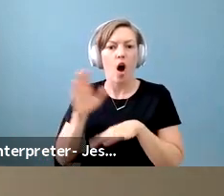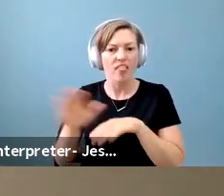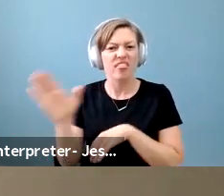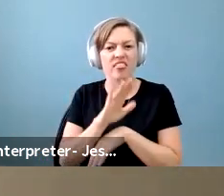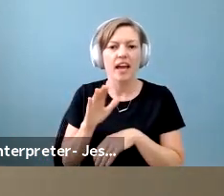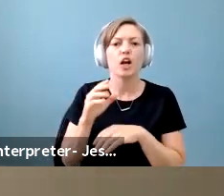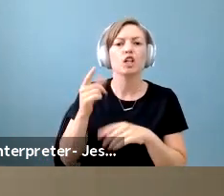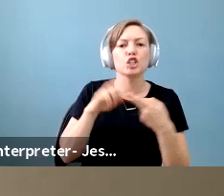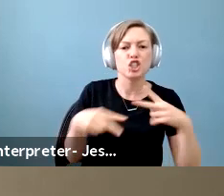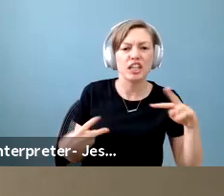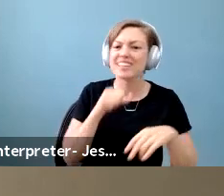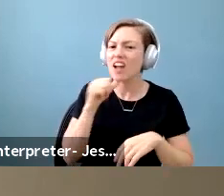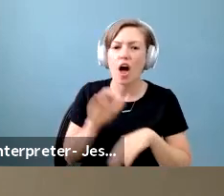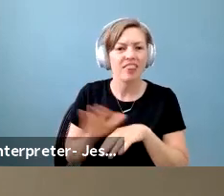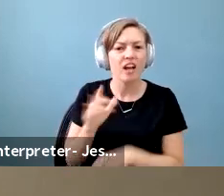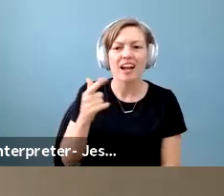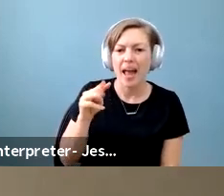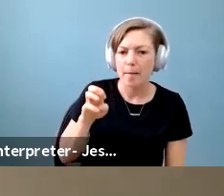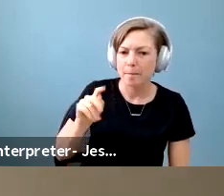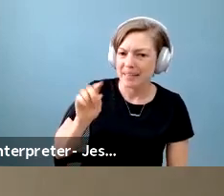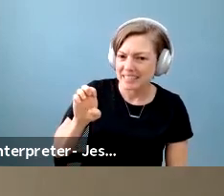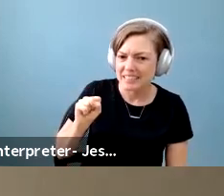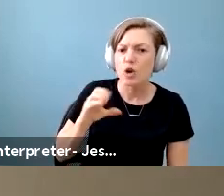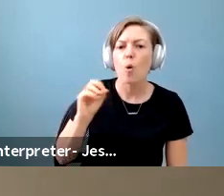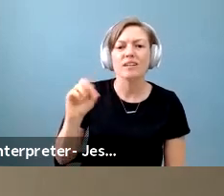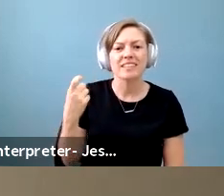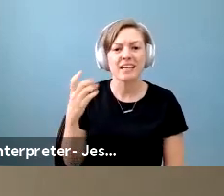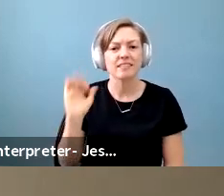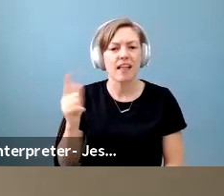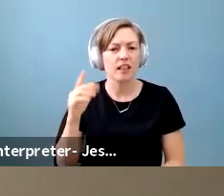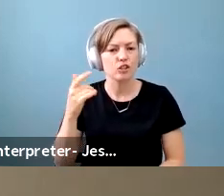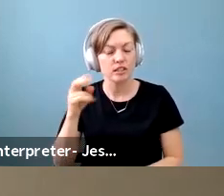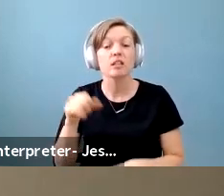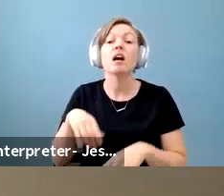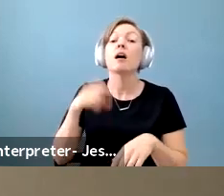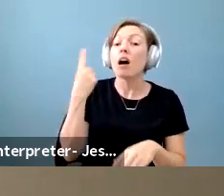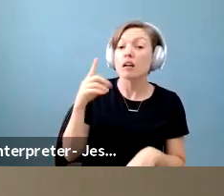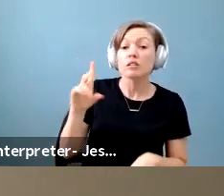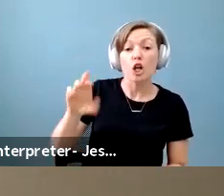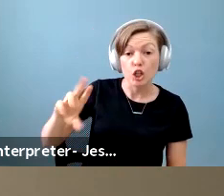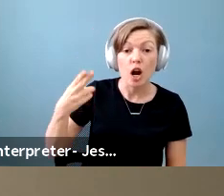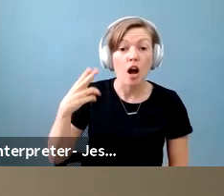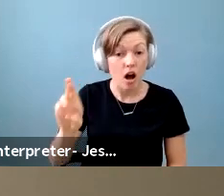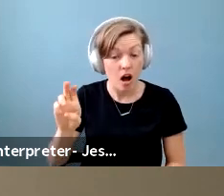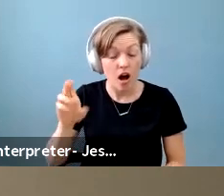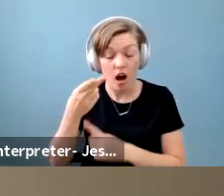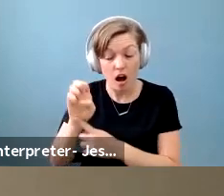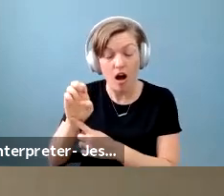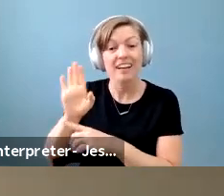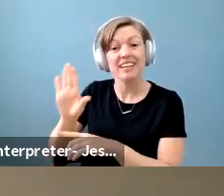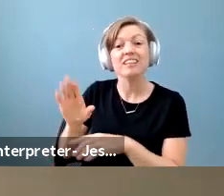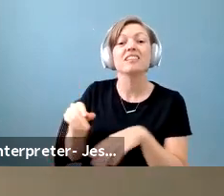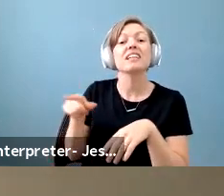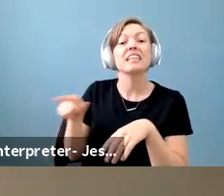on their gametes or their sex cell genes. In the case of Dr. Hu, he used CRISPR